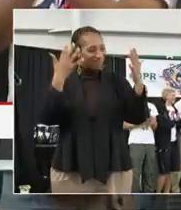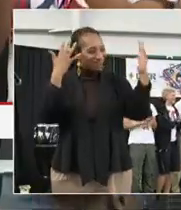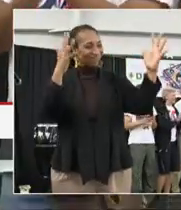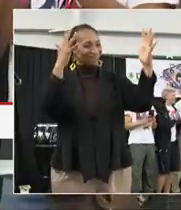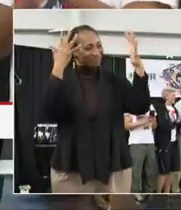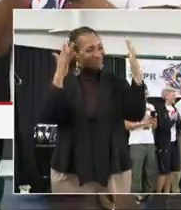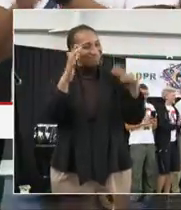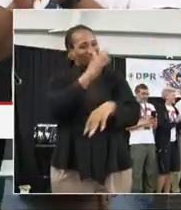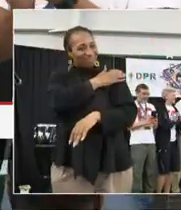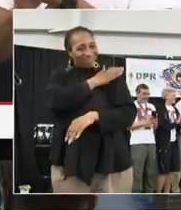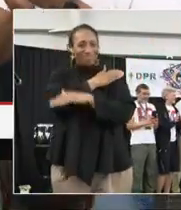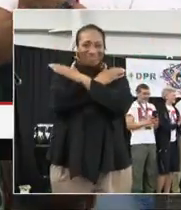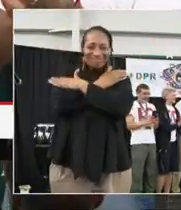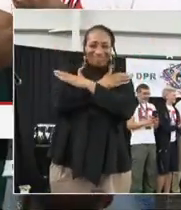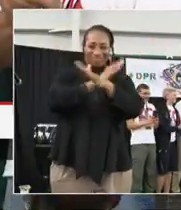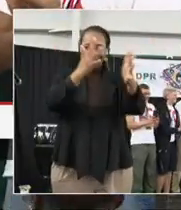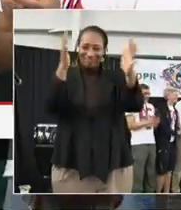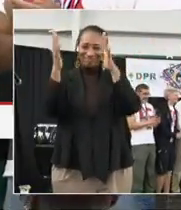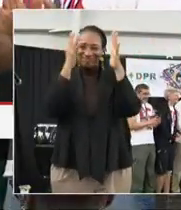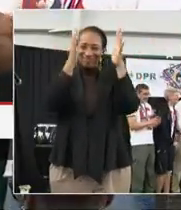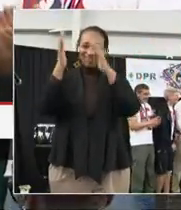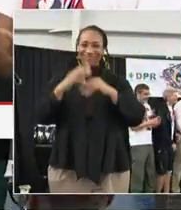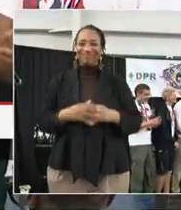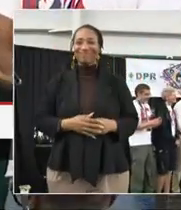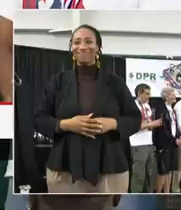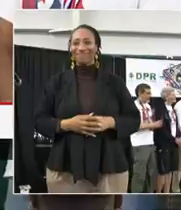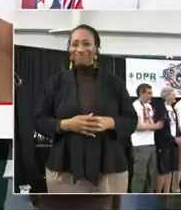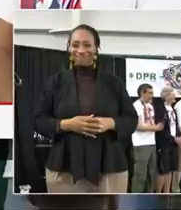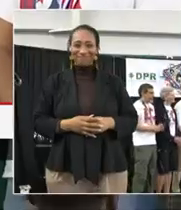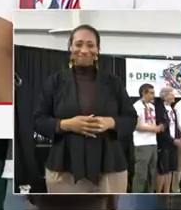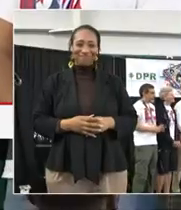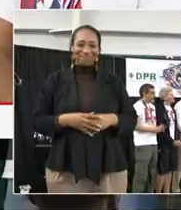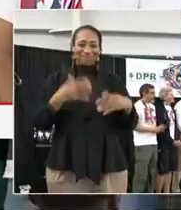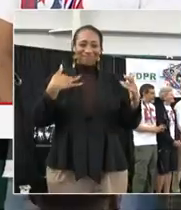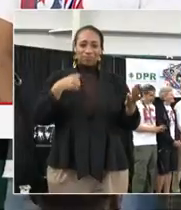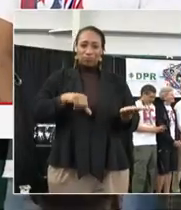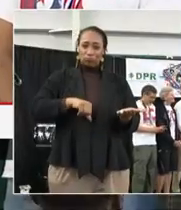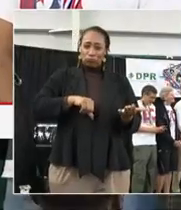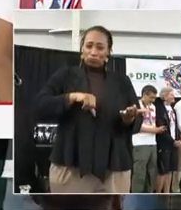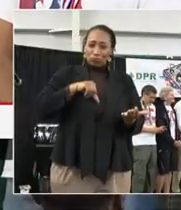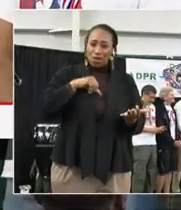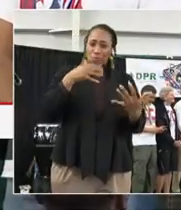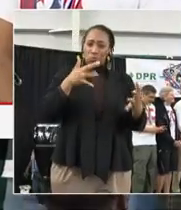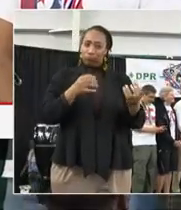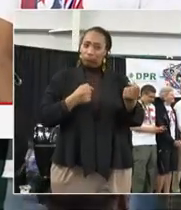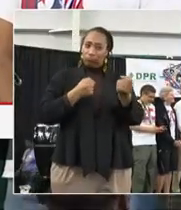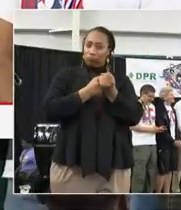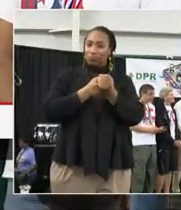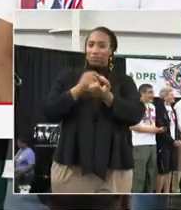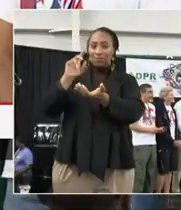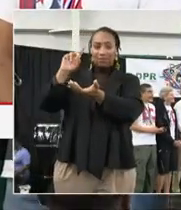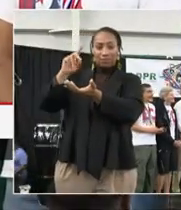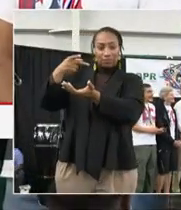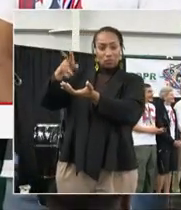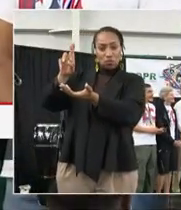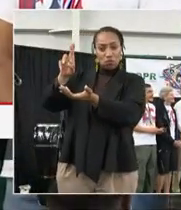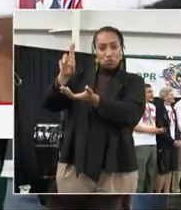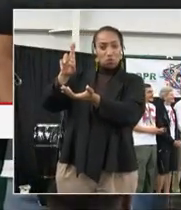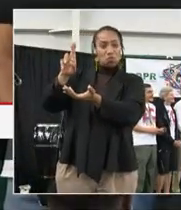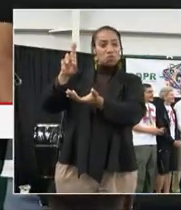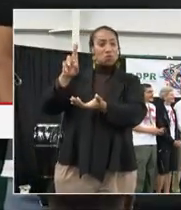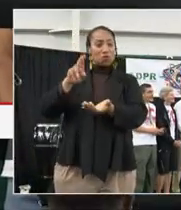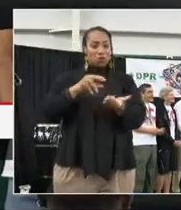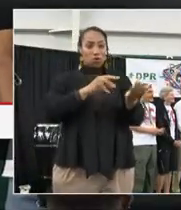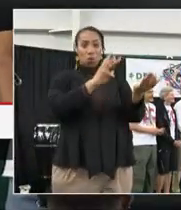I am Bruce Bradford, proud DPR water wizard, and recently inducted member to D.C.